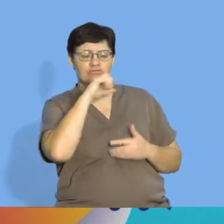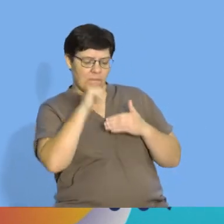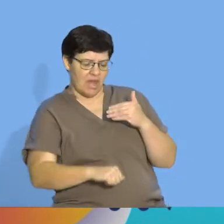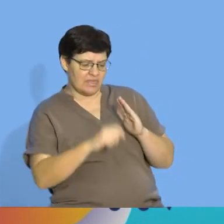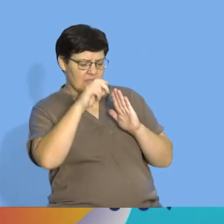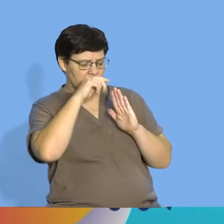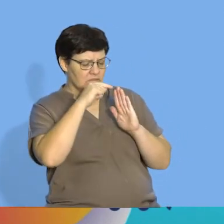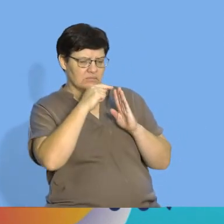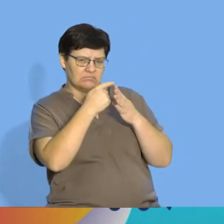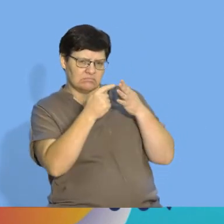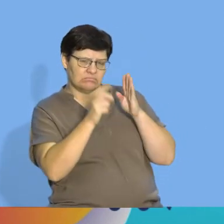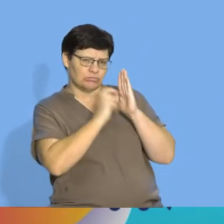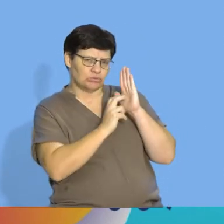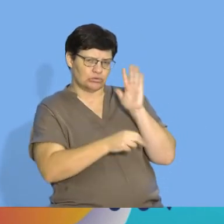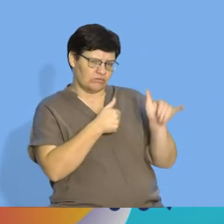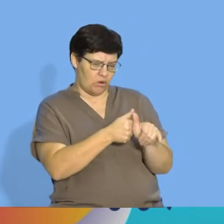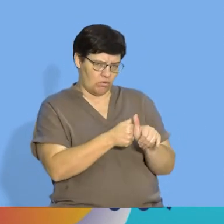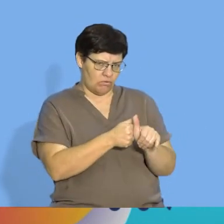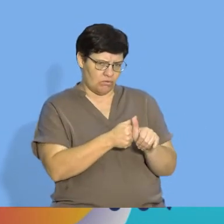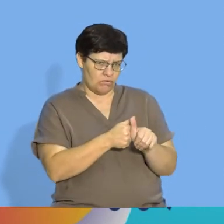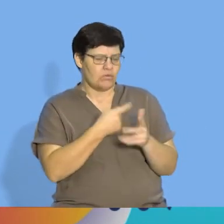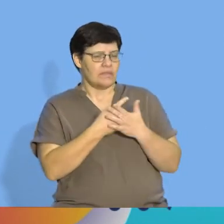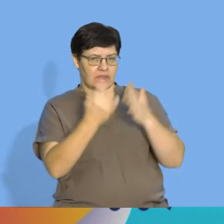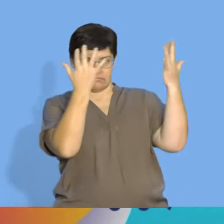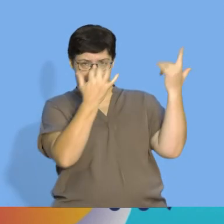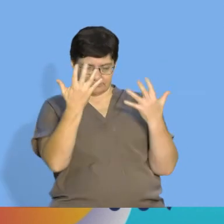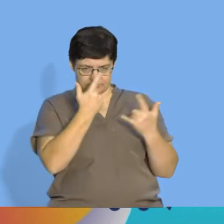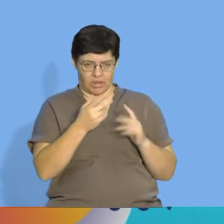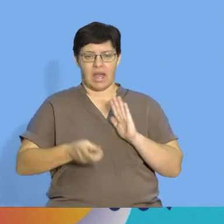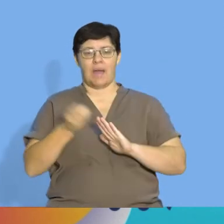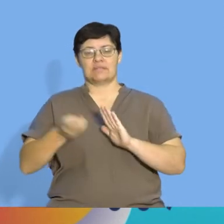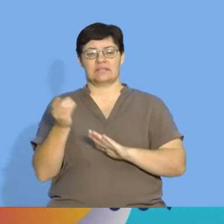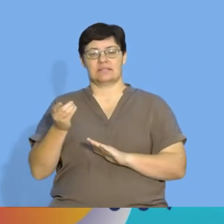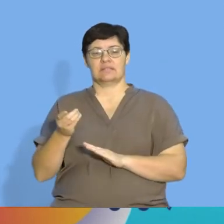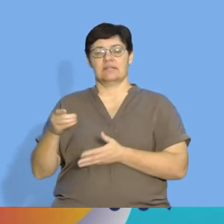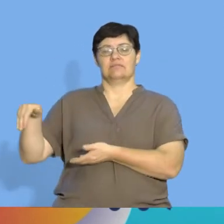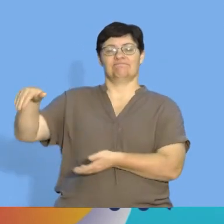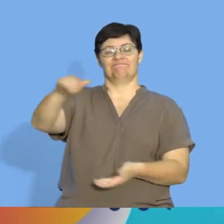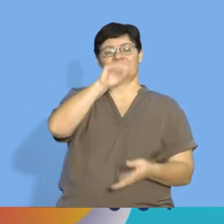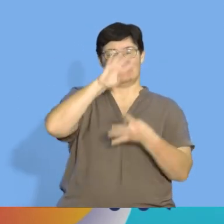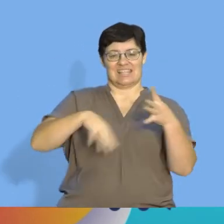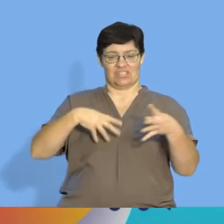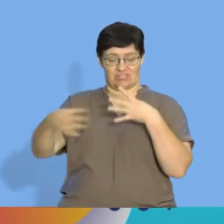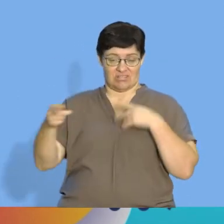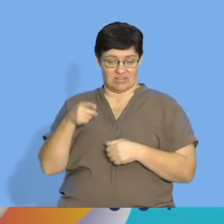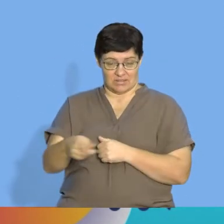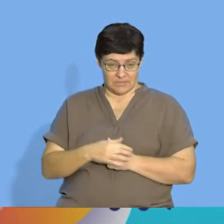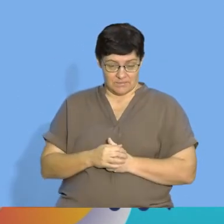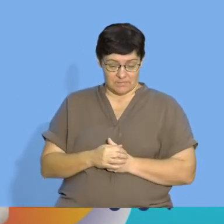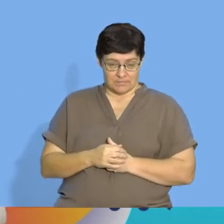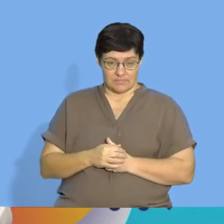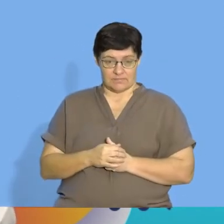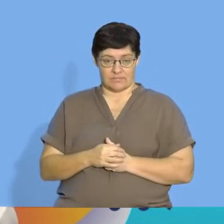us, what percentage in which month, and then obviously we did the calculations, so we updated the debtors